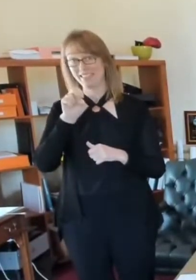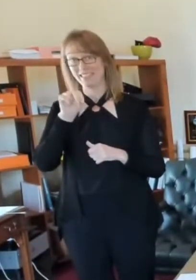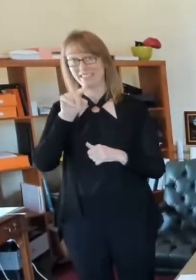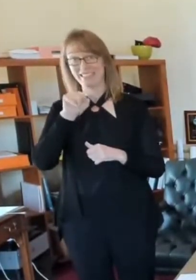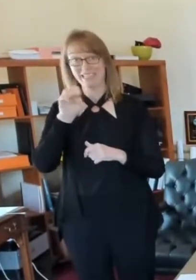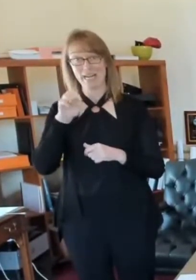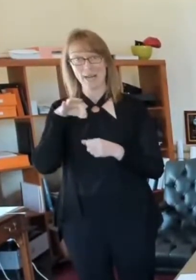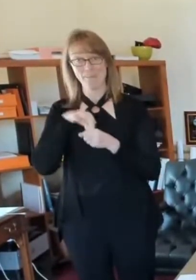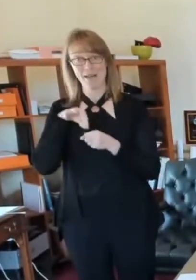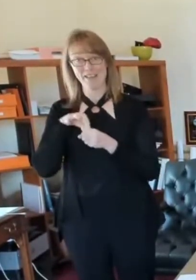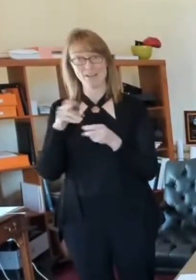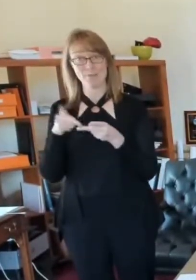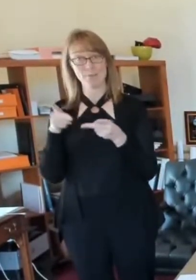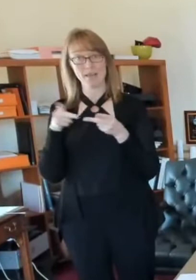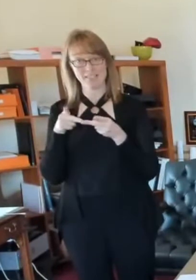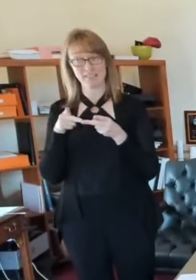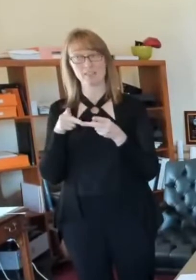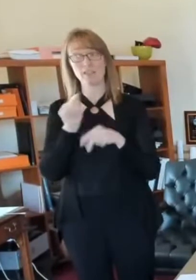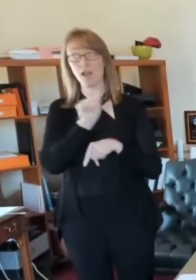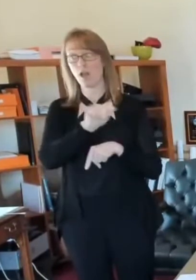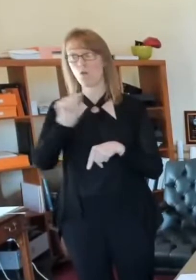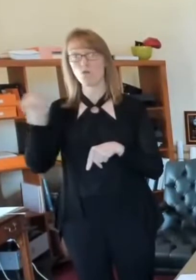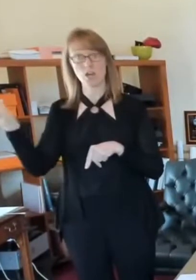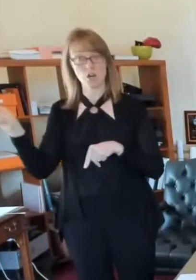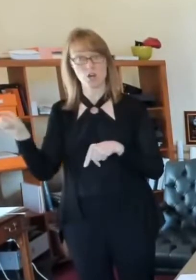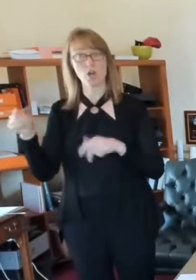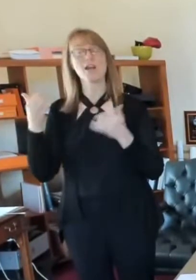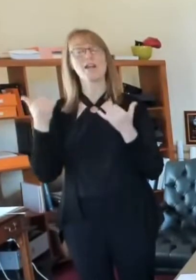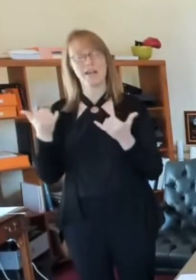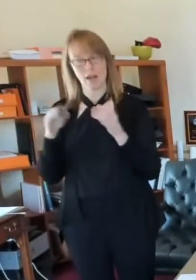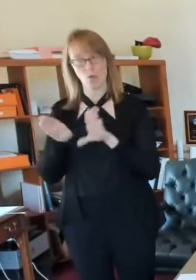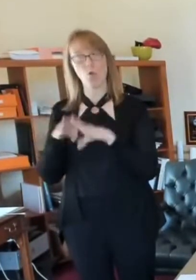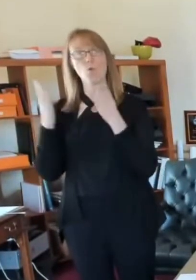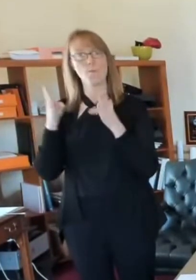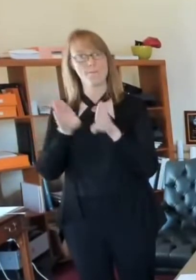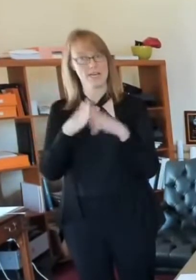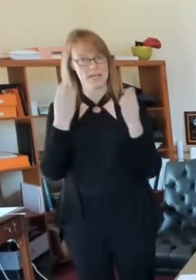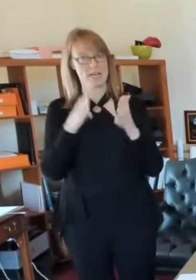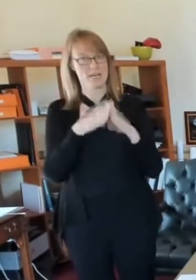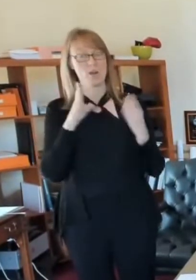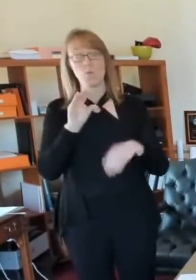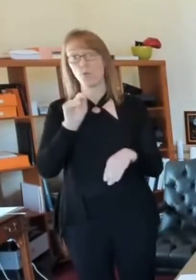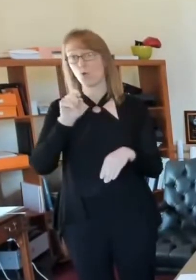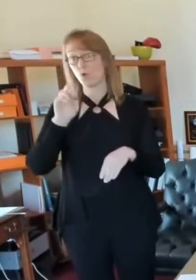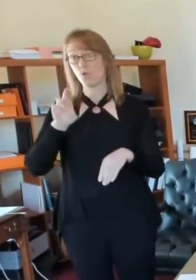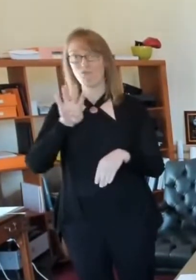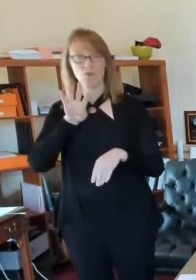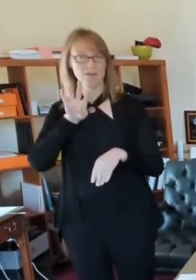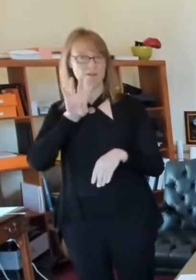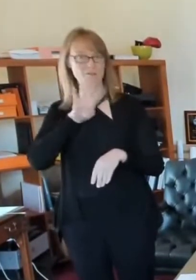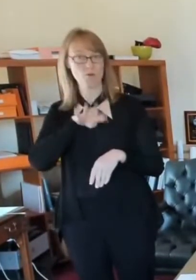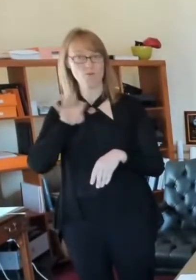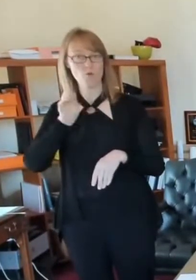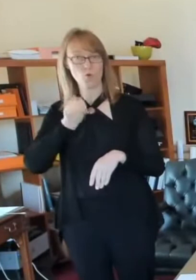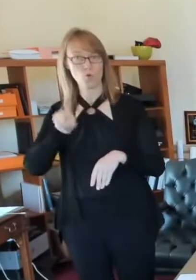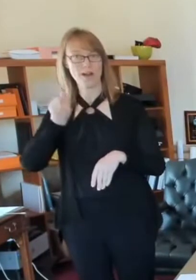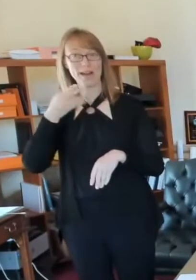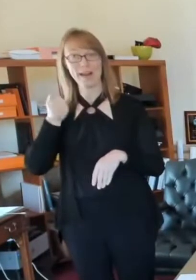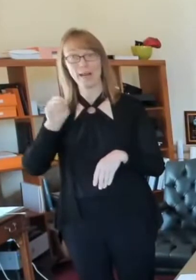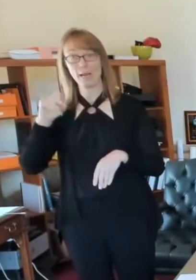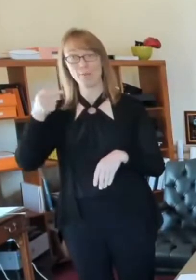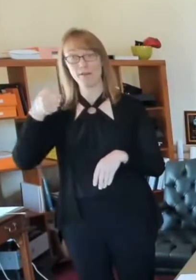And there's 4 different places: Booter Library, which is 4401 Hampton; Central Library,